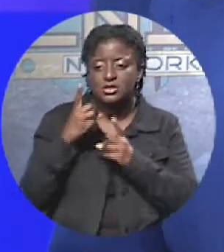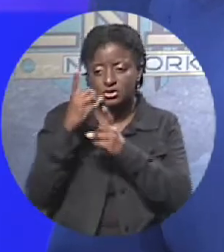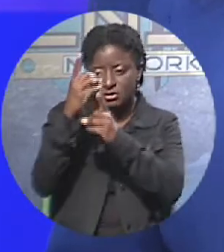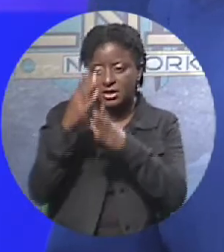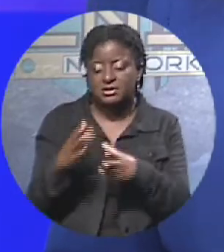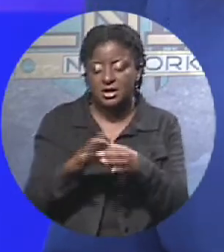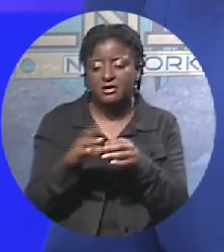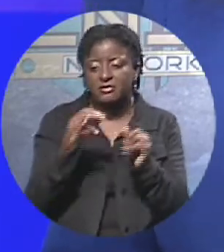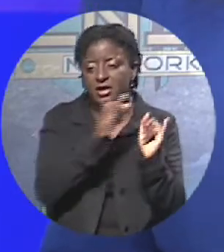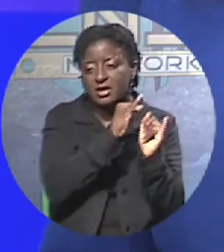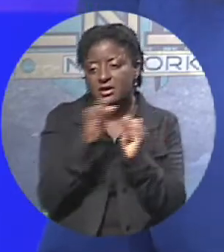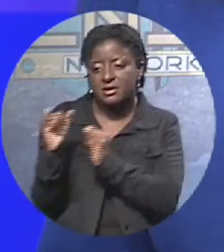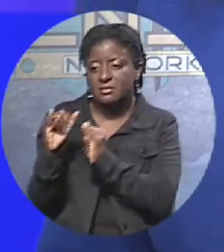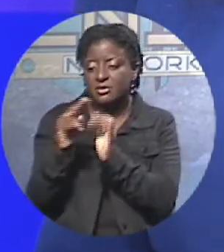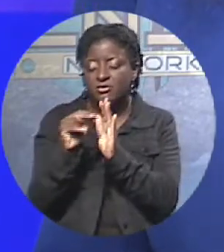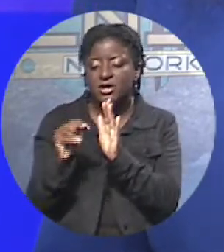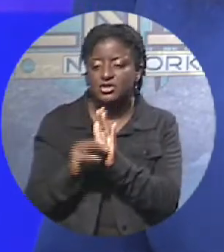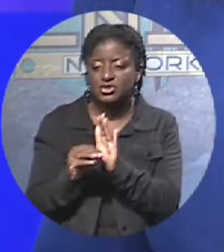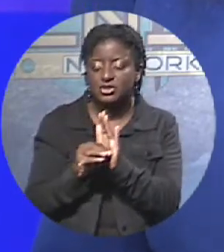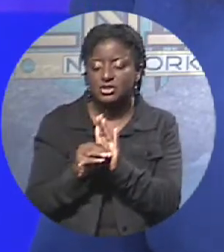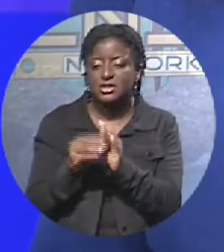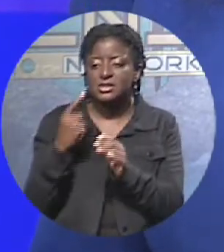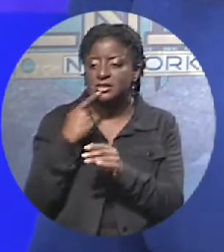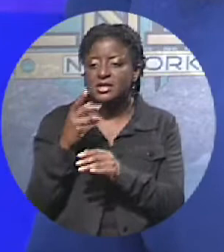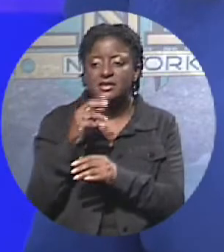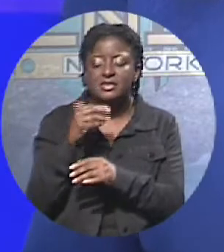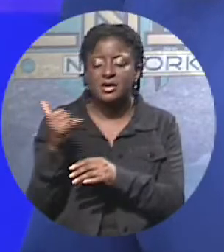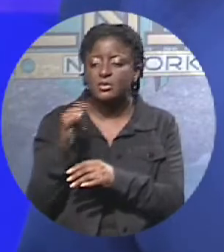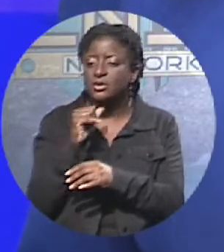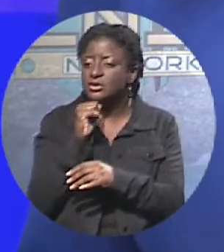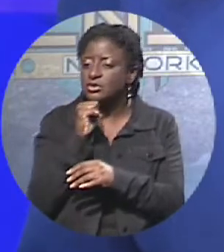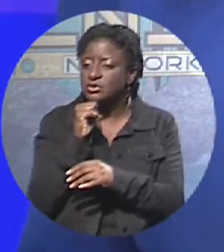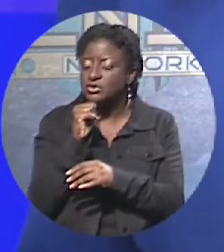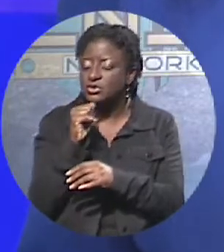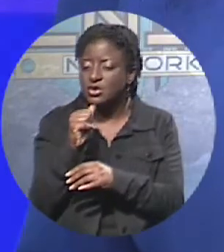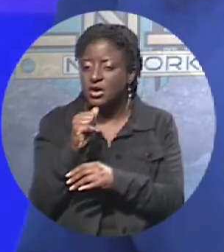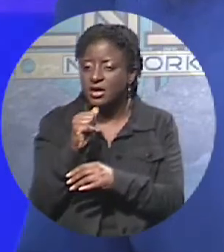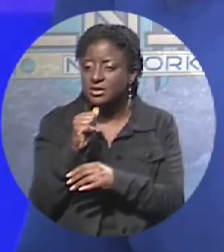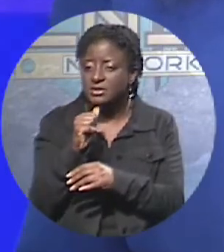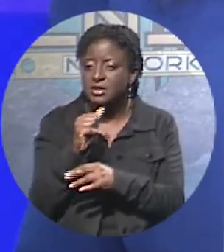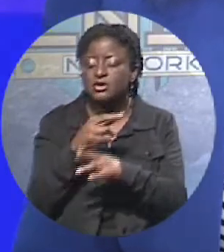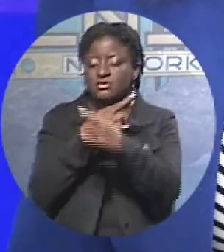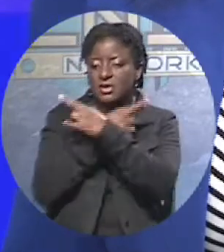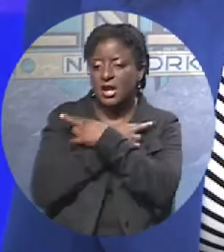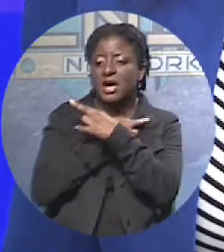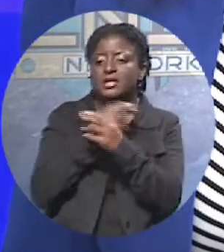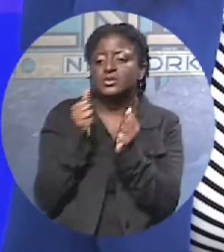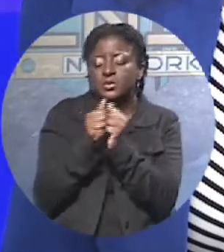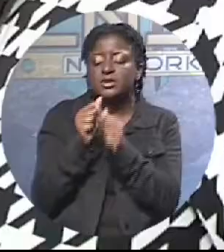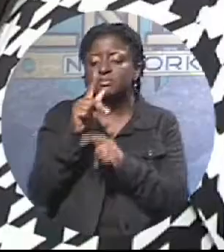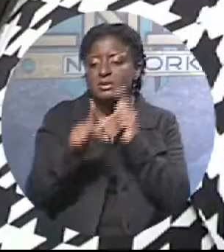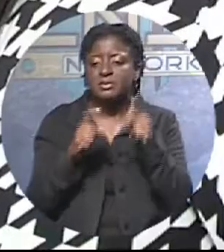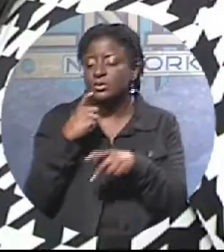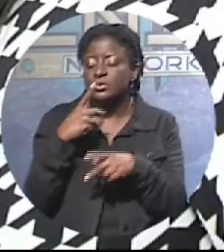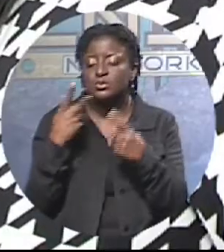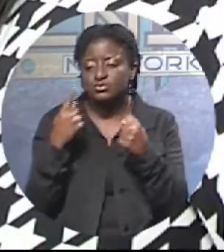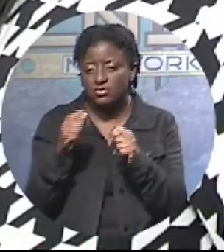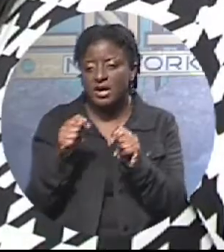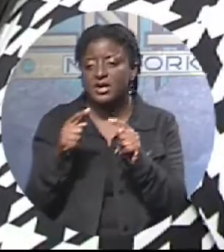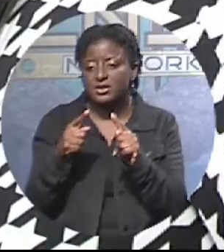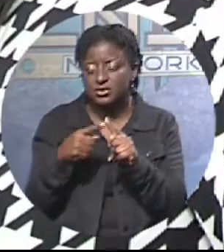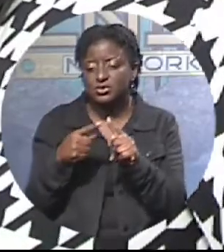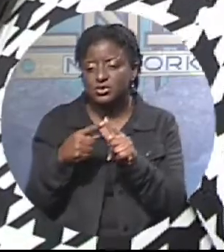says they will not be lenient with those who try to circumvent the law. Arjuna Noel Ferguson has more on that. Director